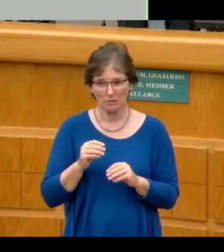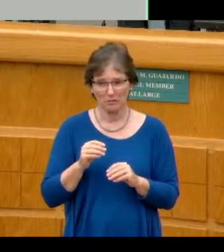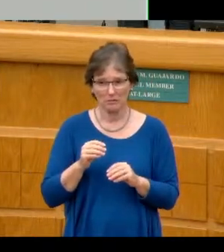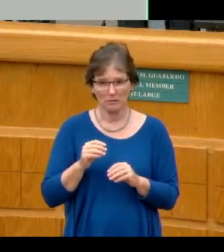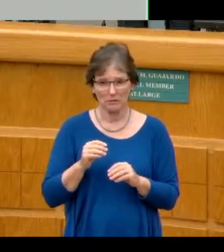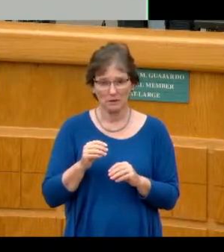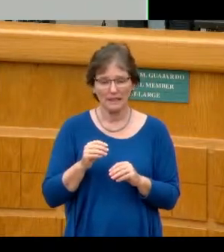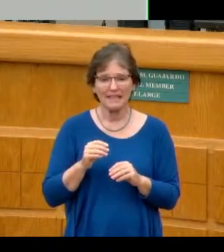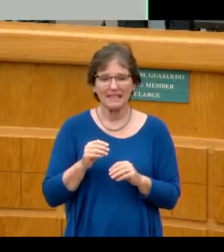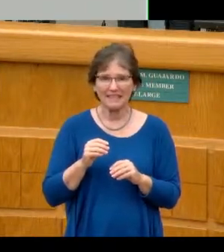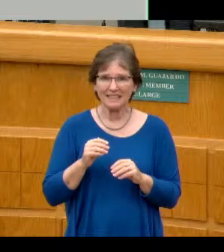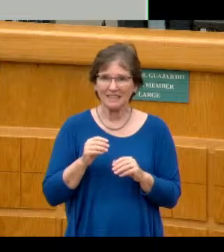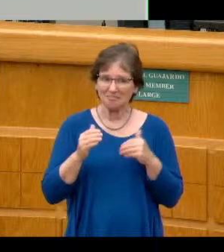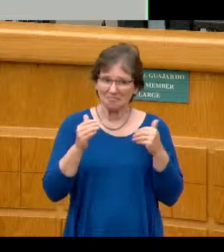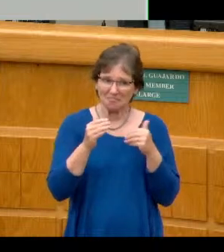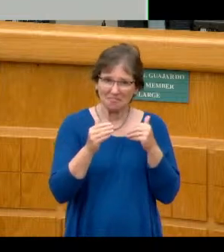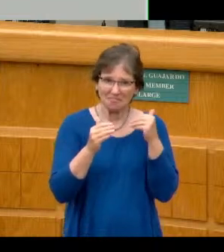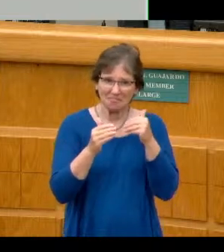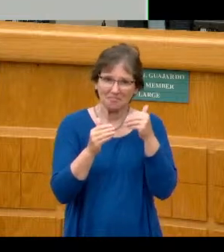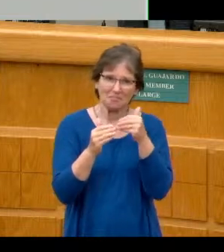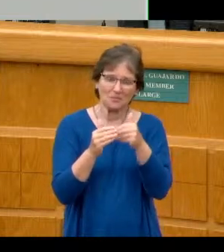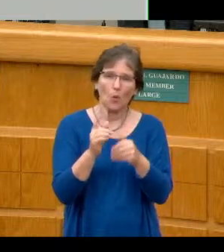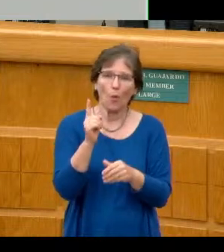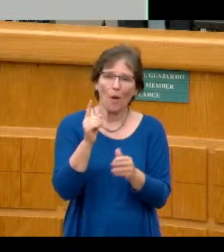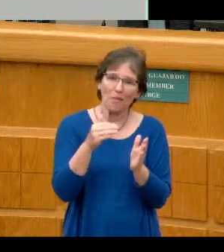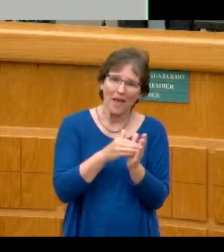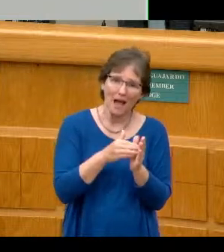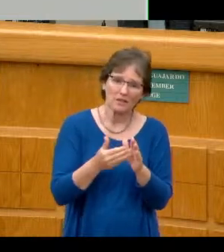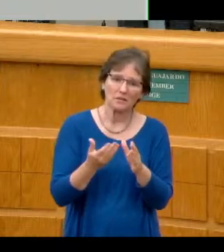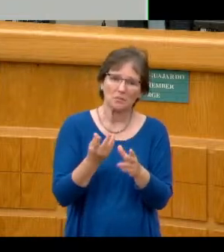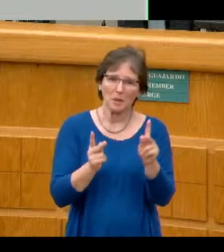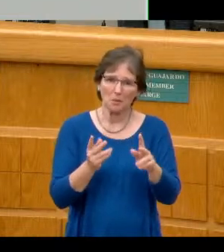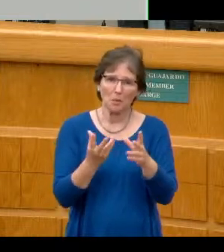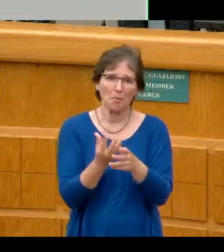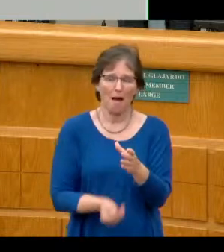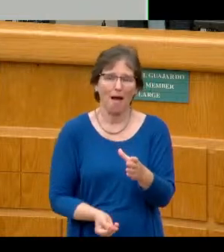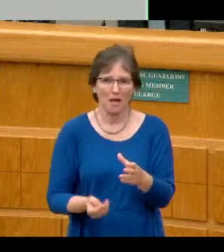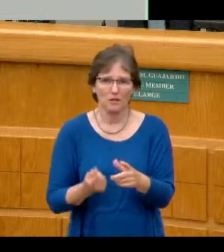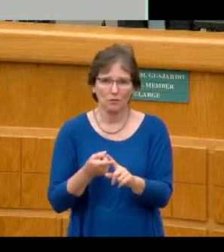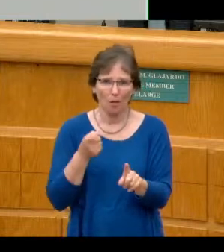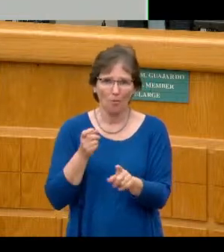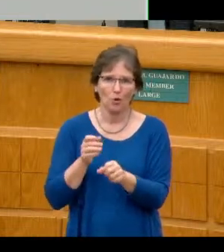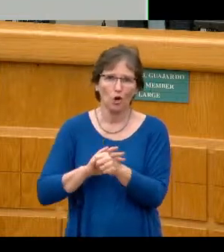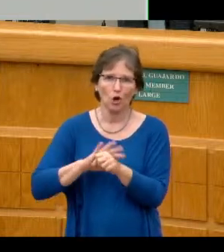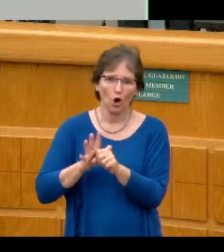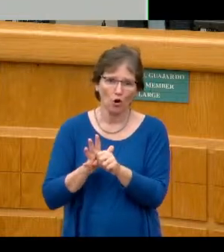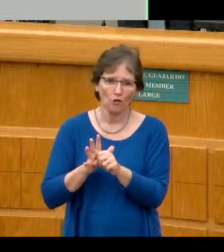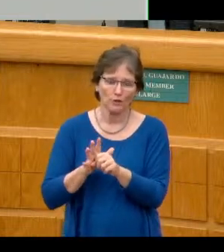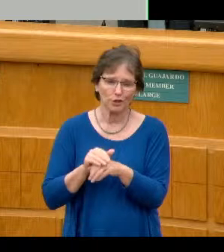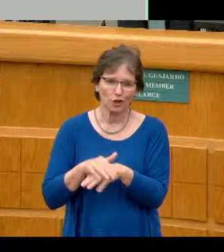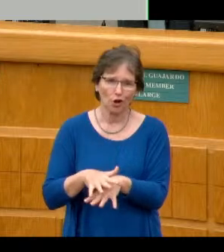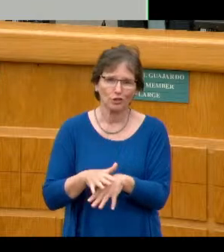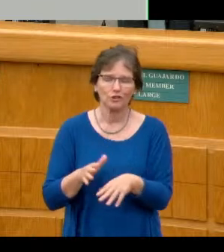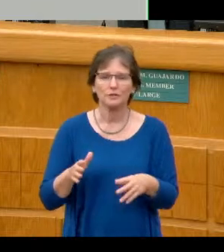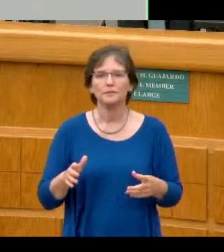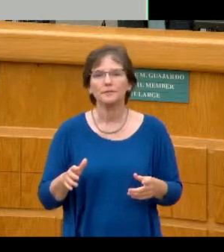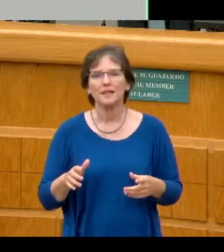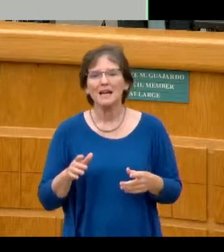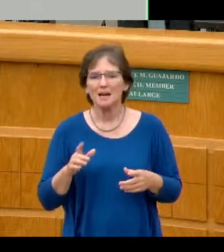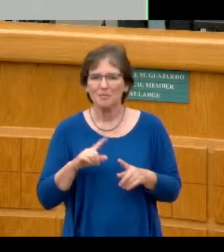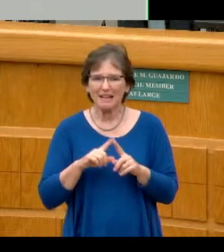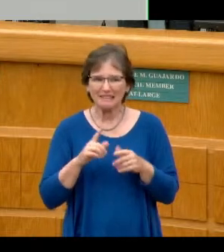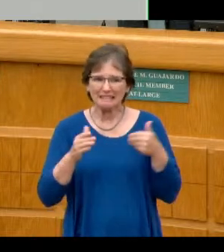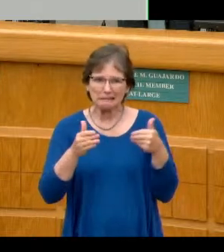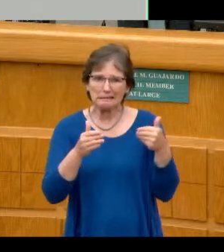Bend area right now. Moving on to fatalities, we're at 721 fatalities in the Coastal Bend